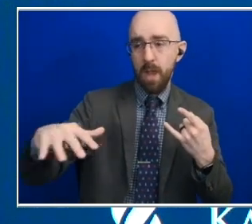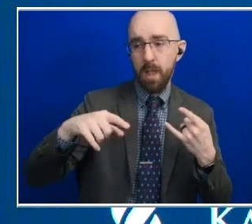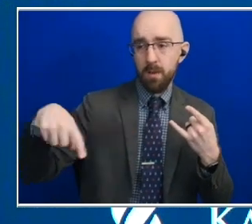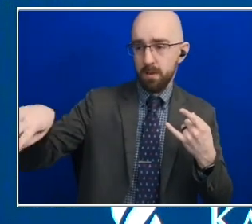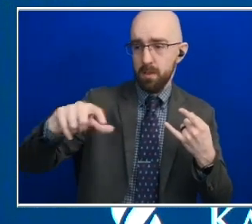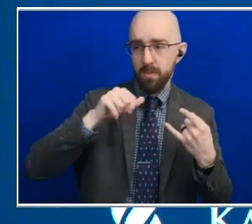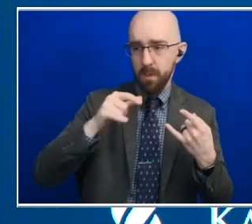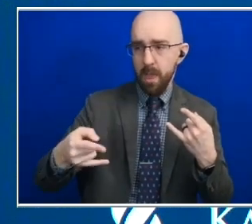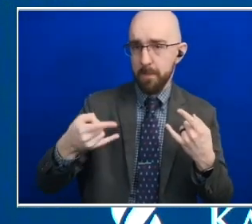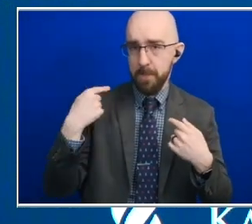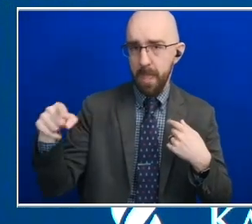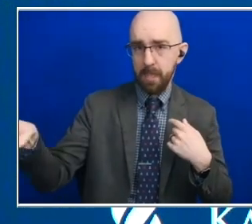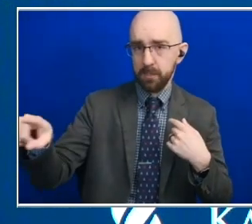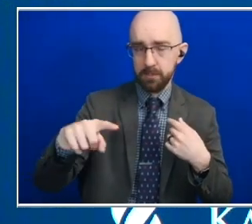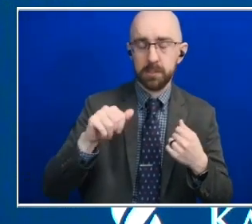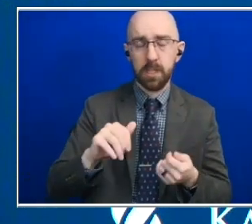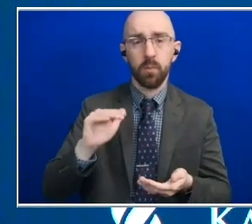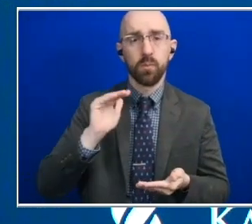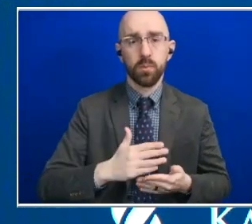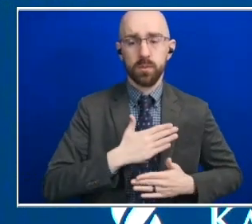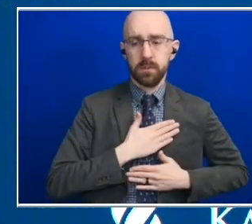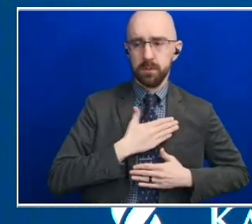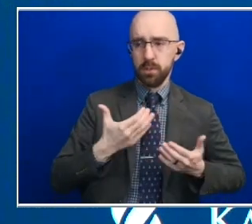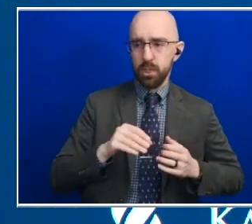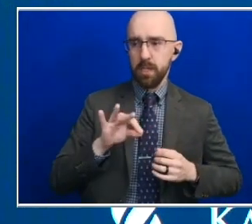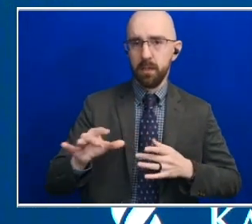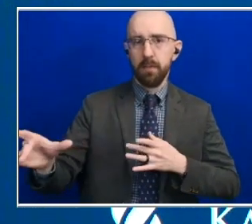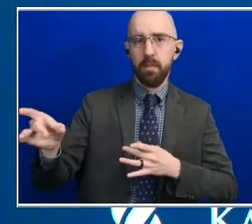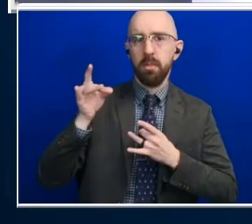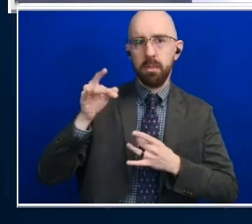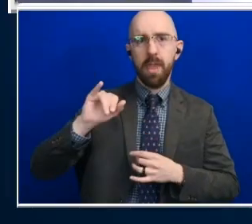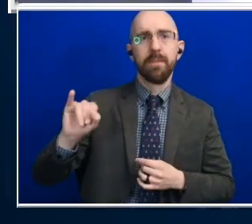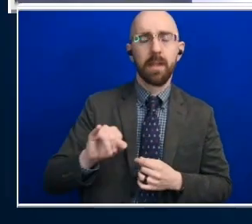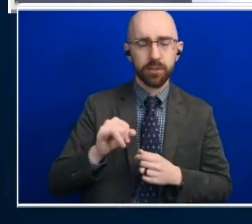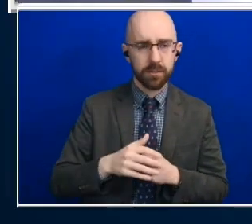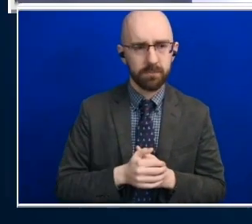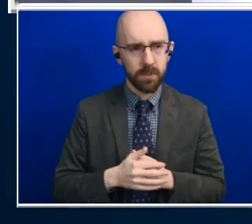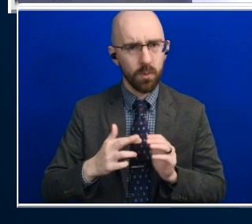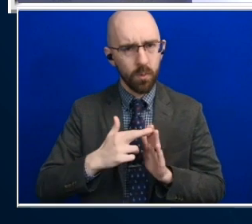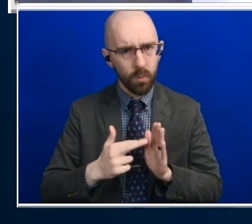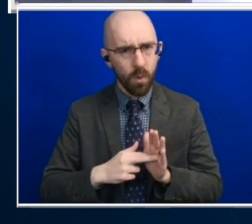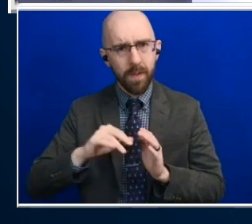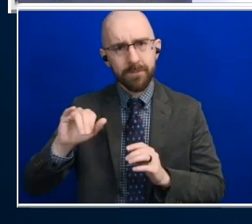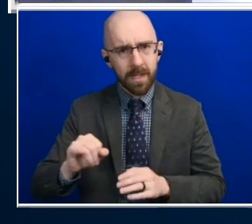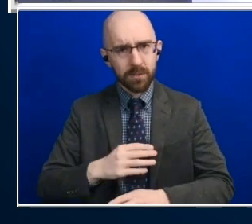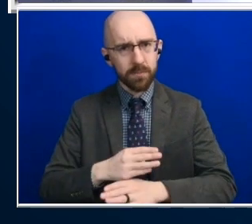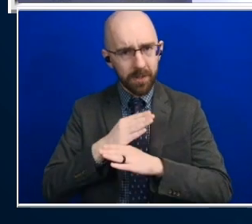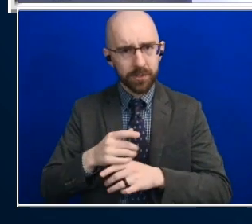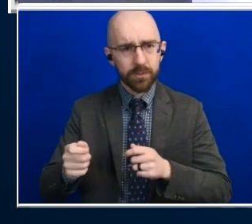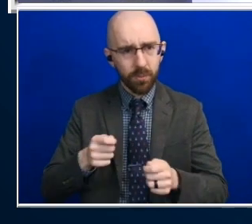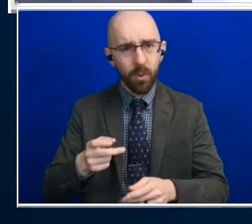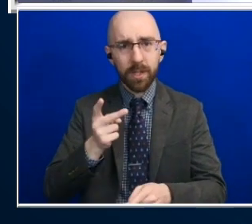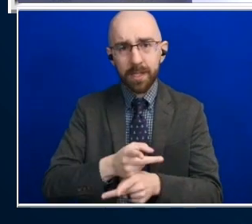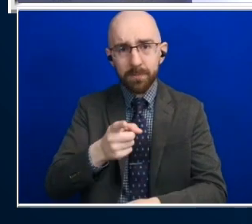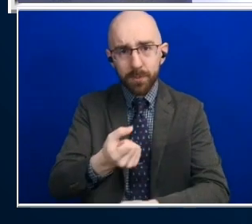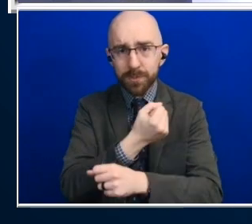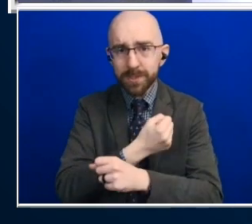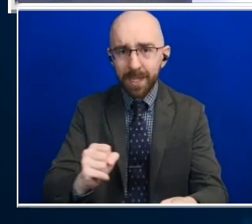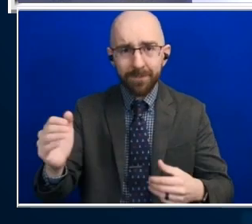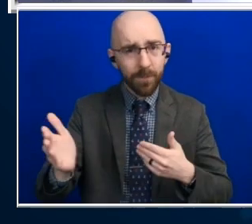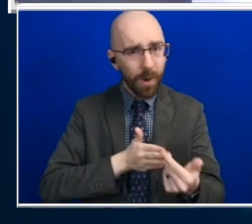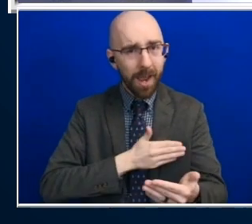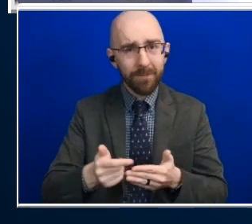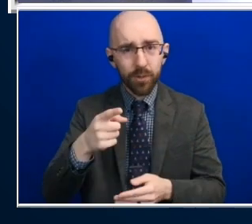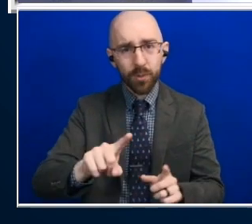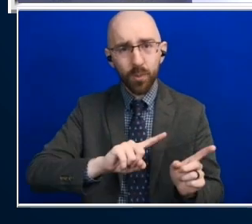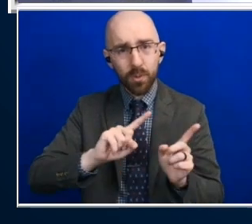help reduce your chance of infection as well. You mean those rules of infection prevention and control keep you safe wherever you go.